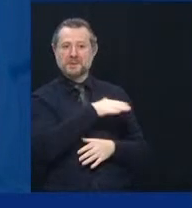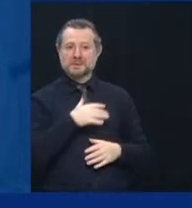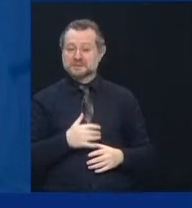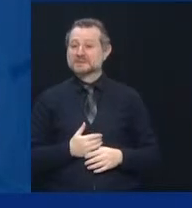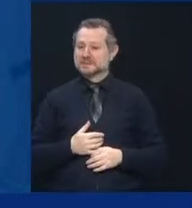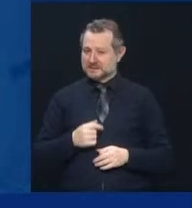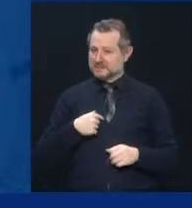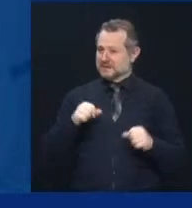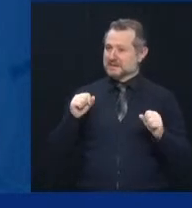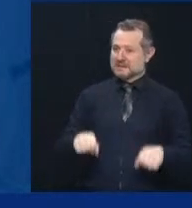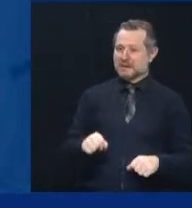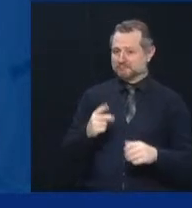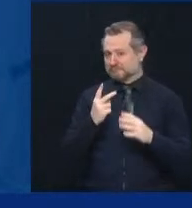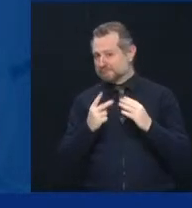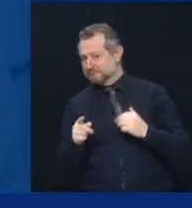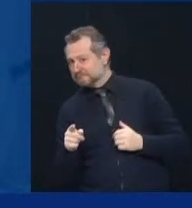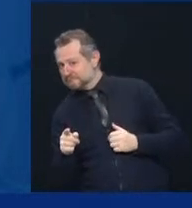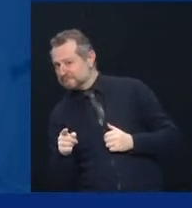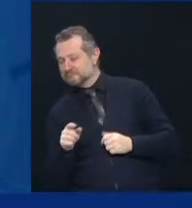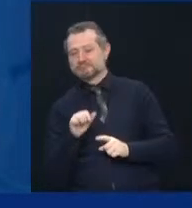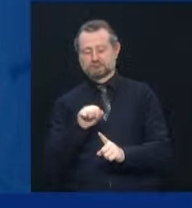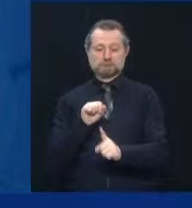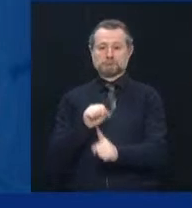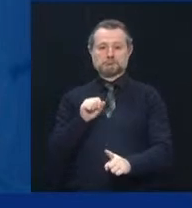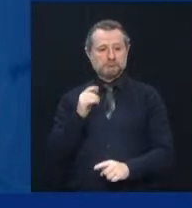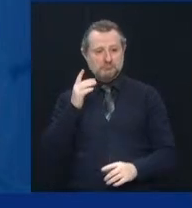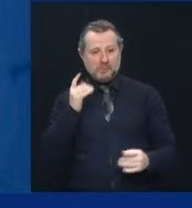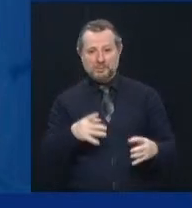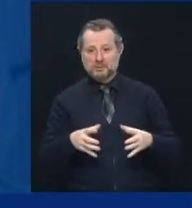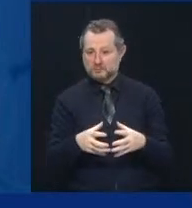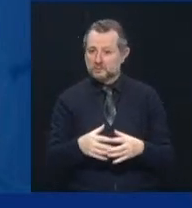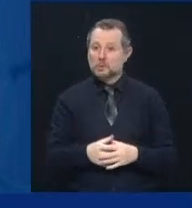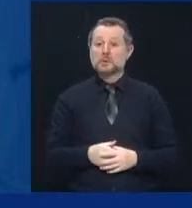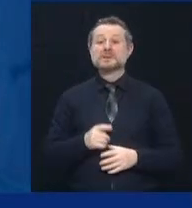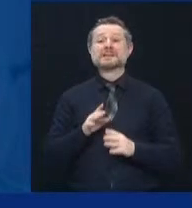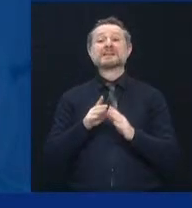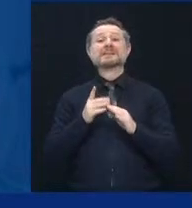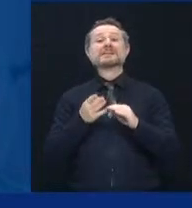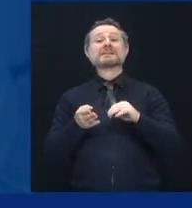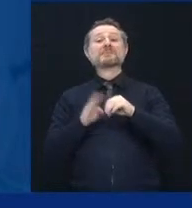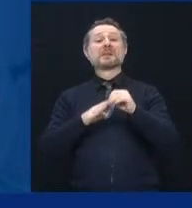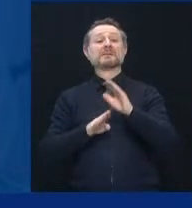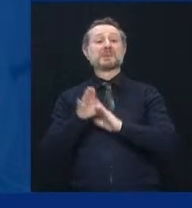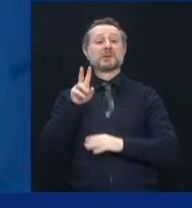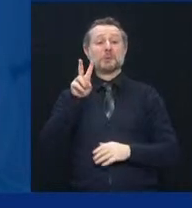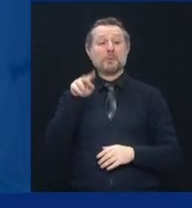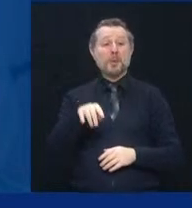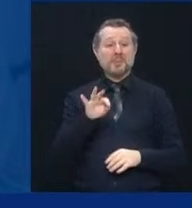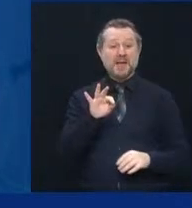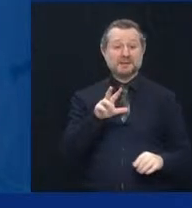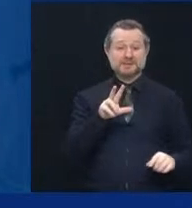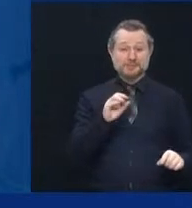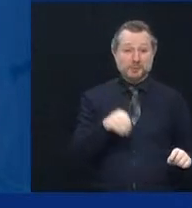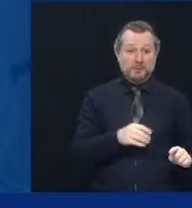was a spike, and it went from 2.9% to 12%.